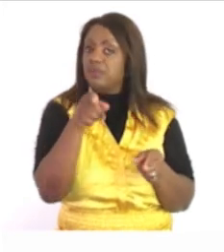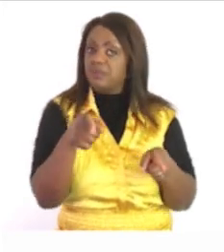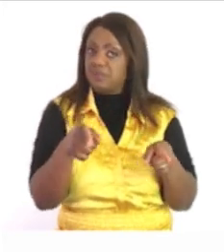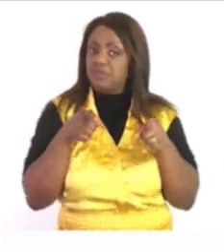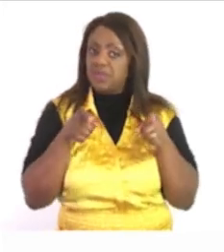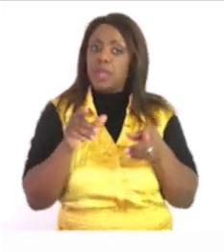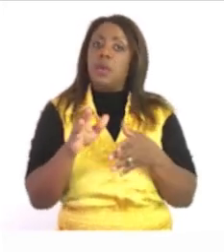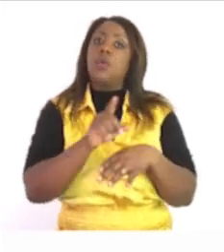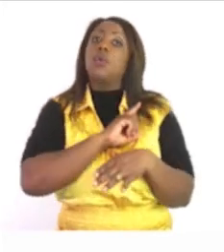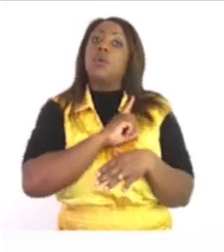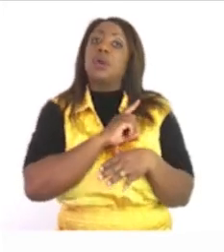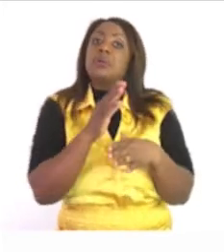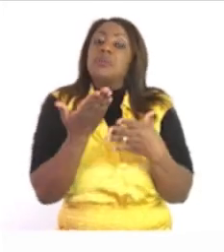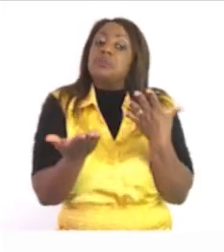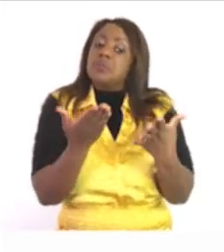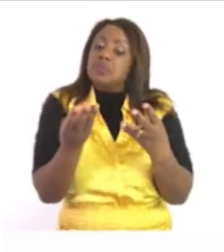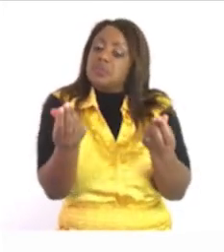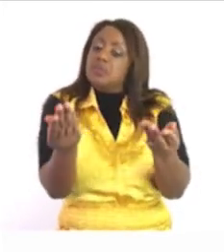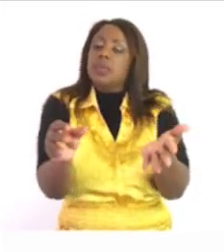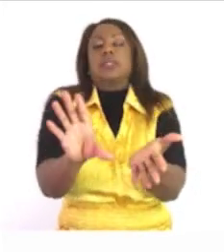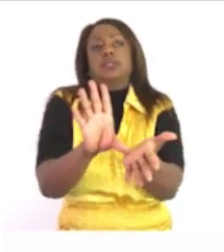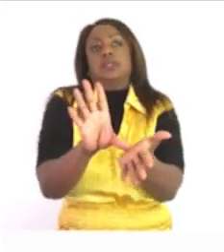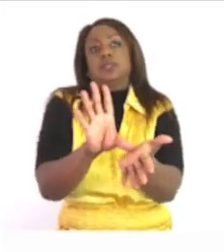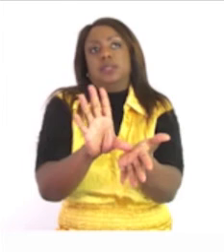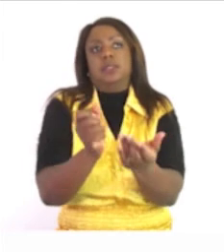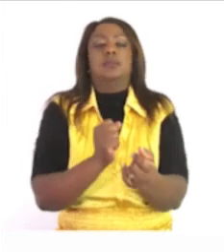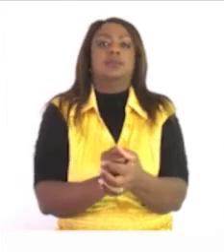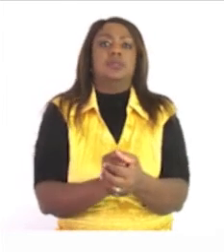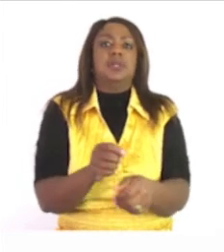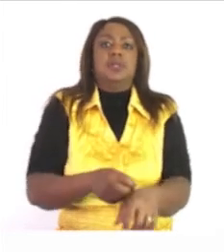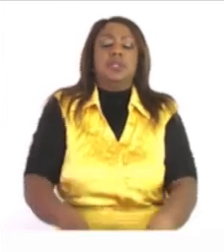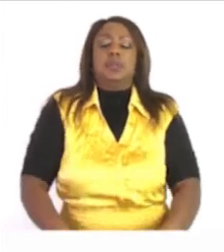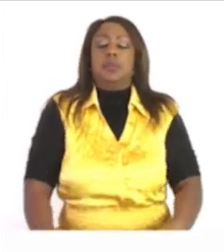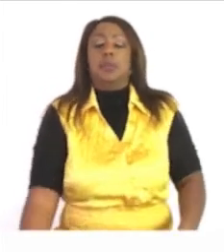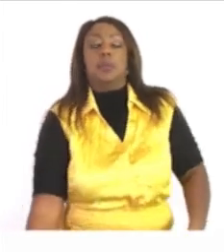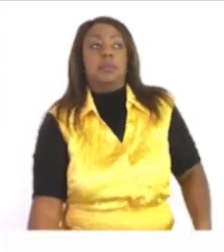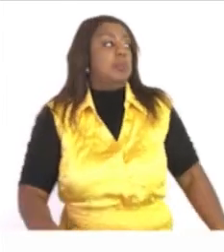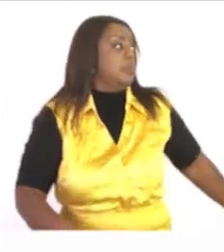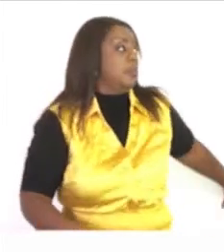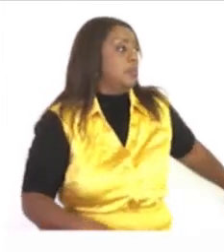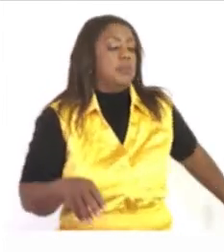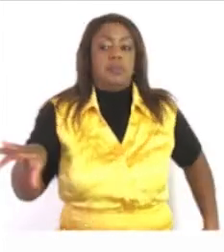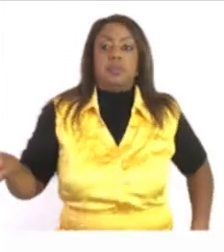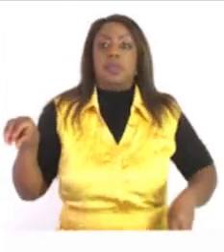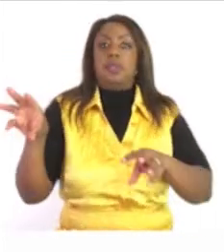very difficult, especially for you grade 6s. You like to scratch everywhere. But during this